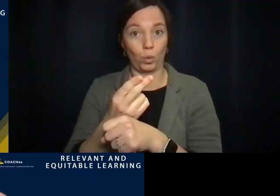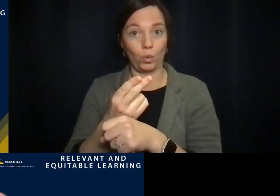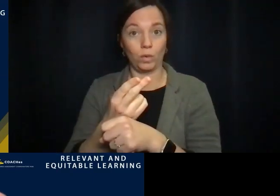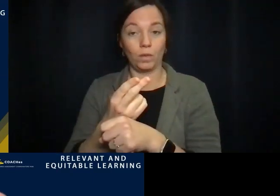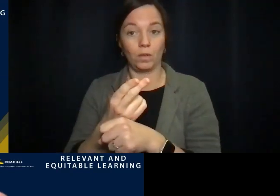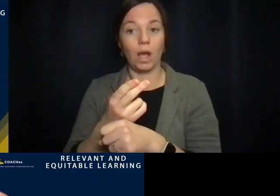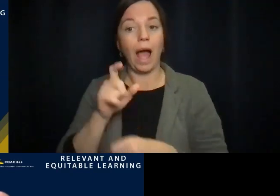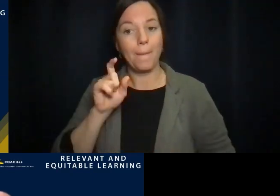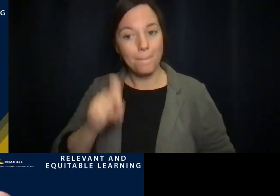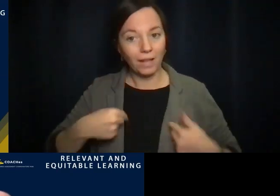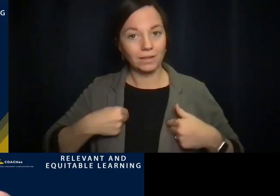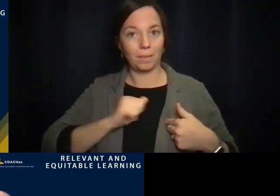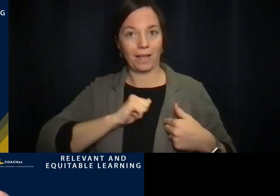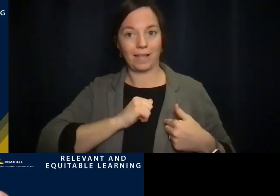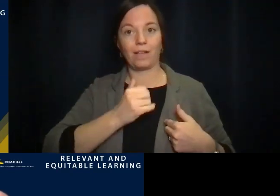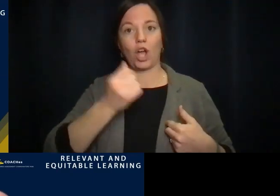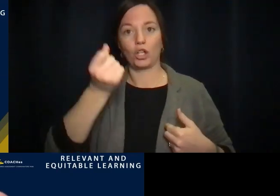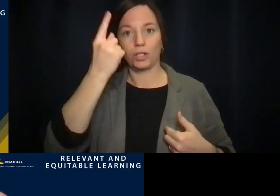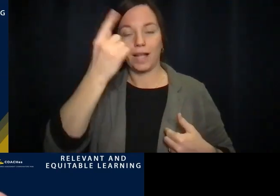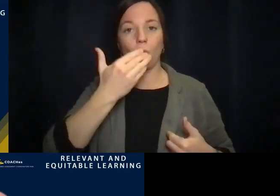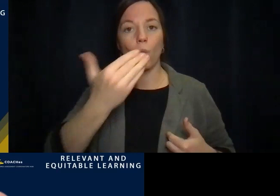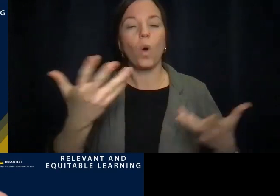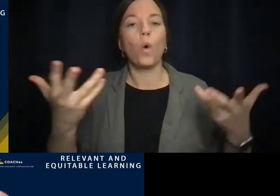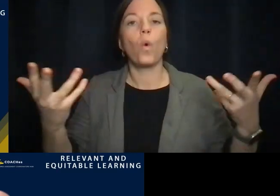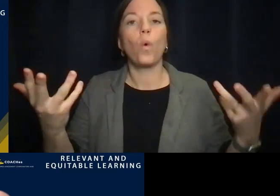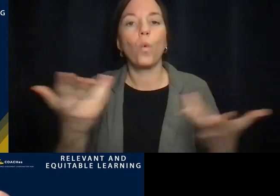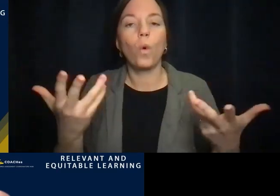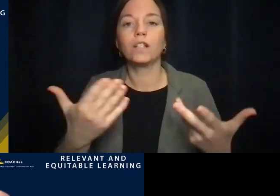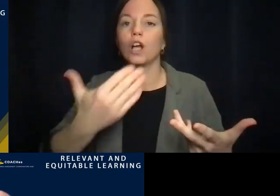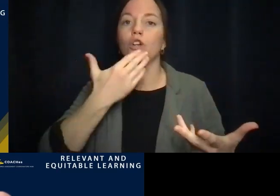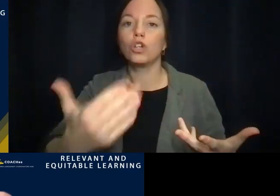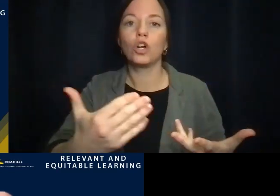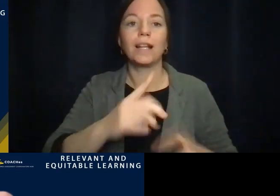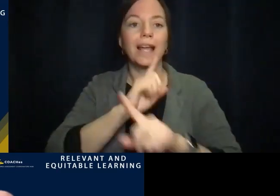good understanding of what would be an acceptable answer for me,